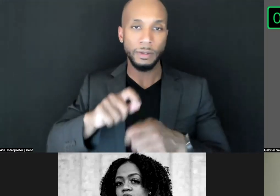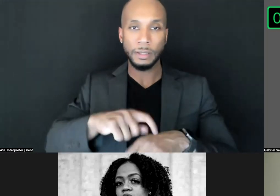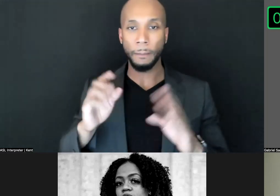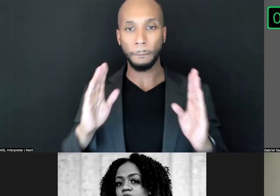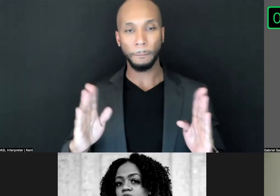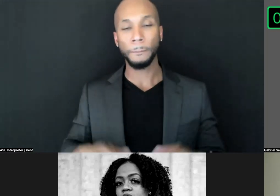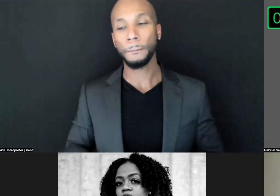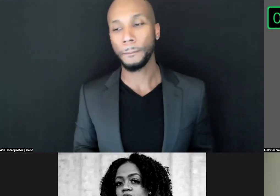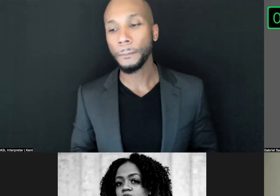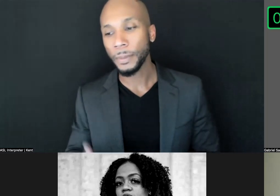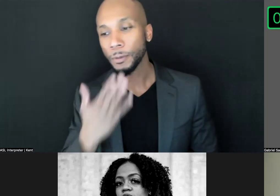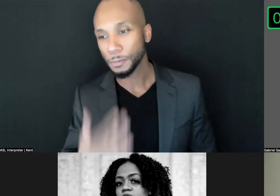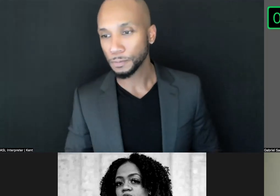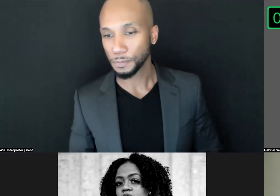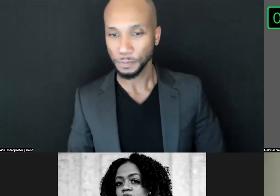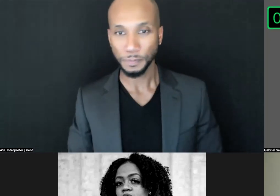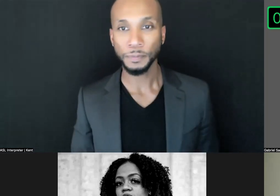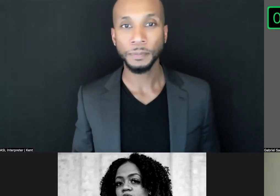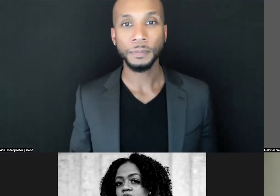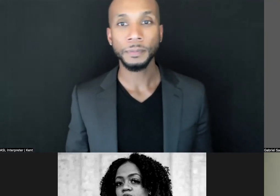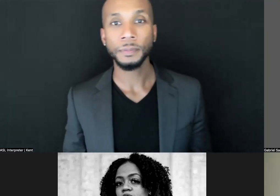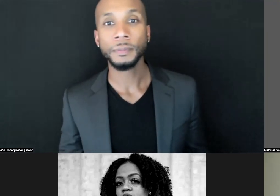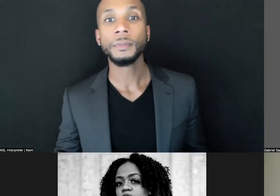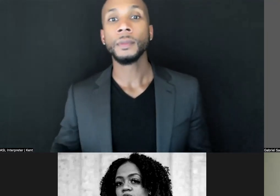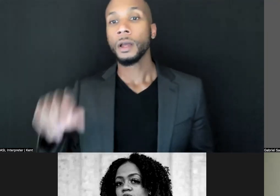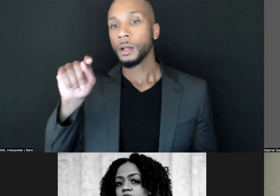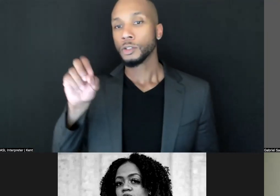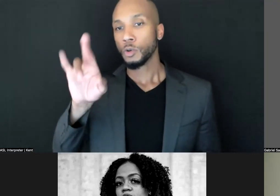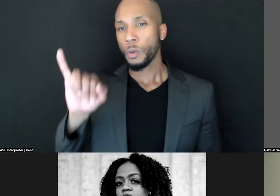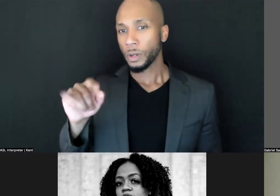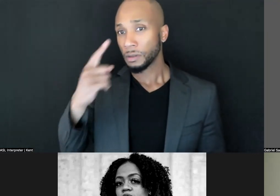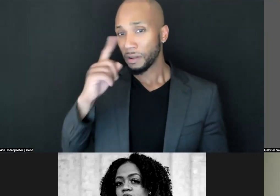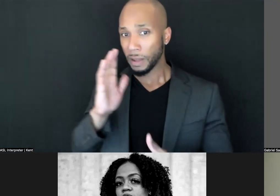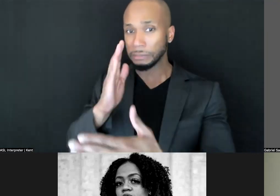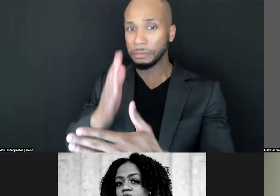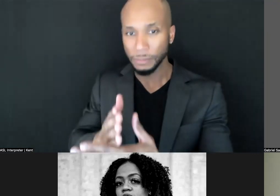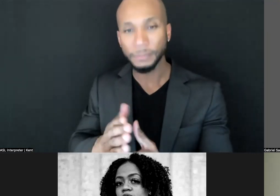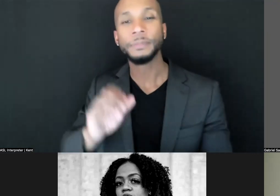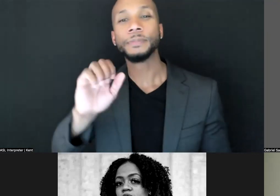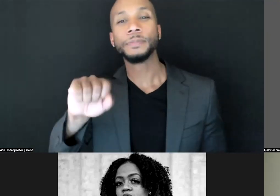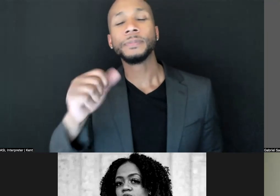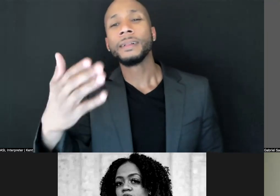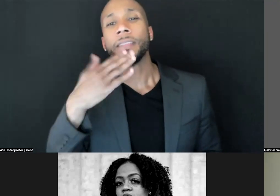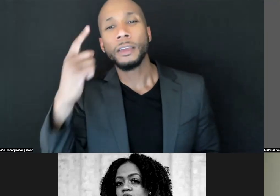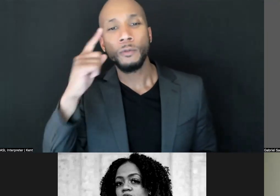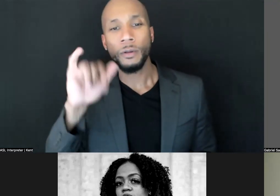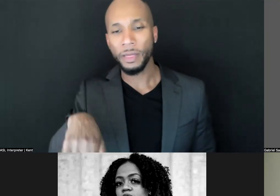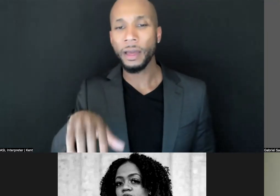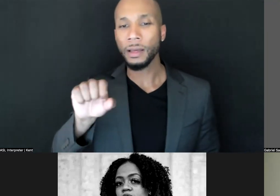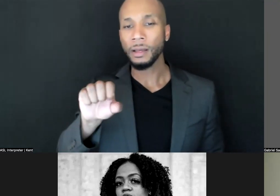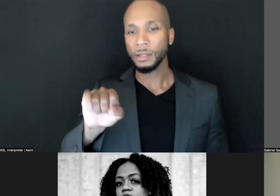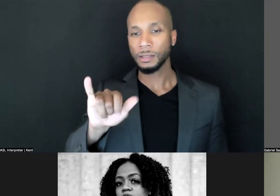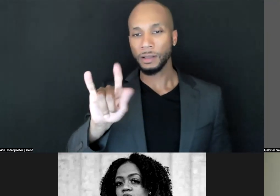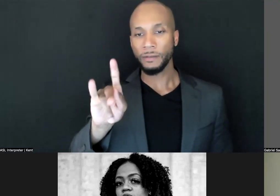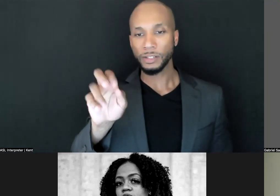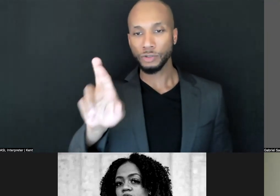Thank Yes, you. thank you. Gabriel, may I interject real quick? Yes, of Thank course. you for that, Sylvester. And may I also